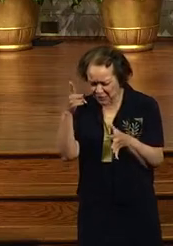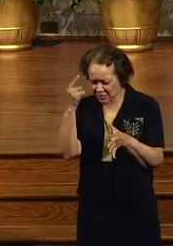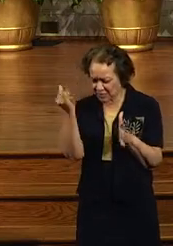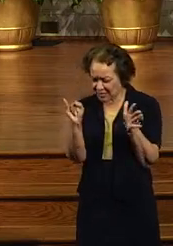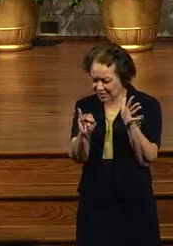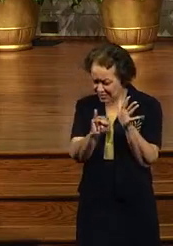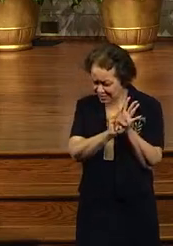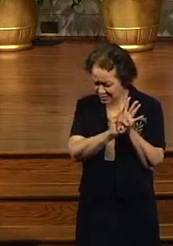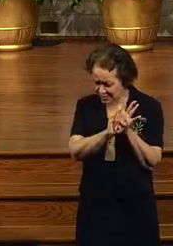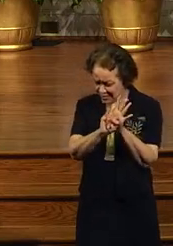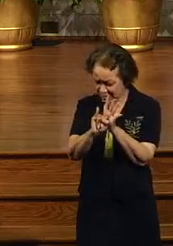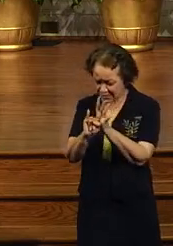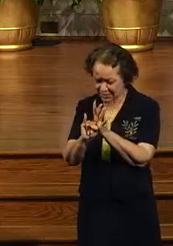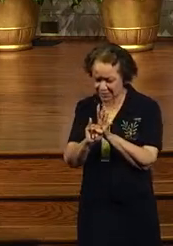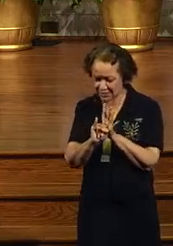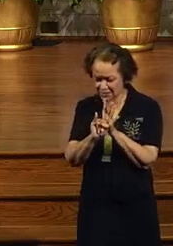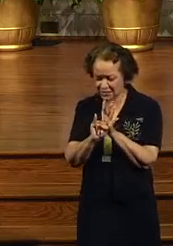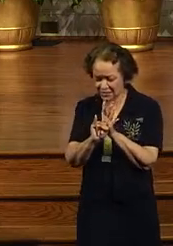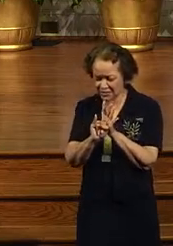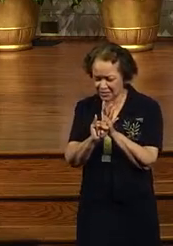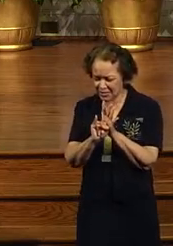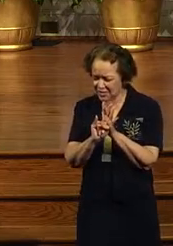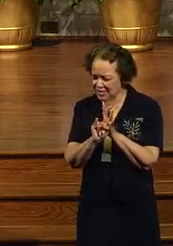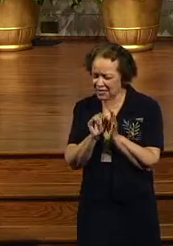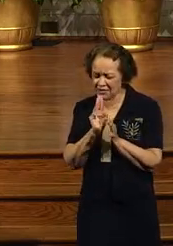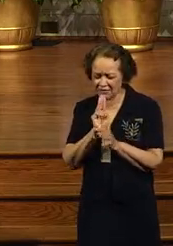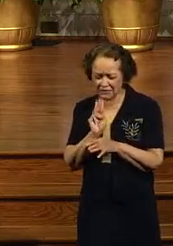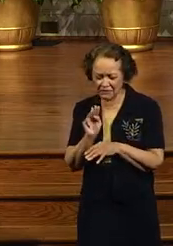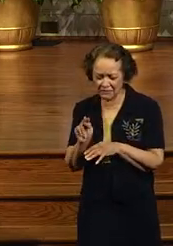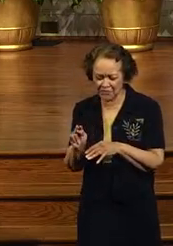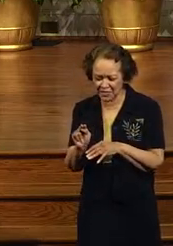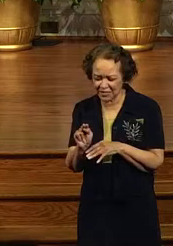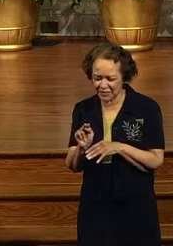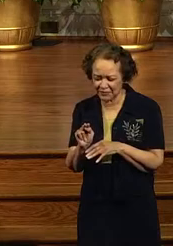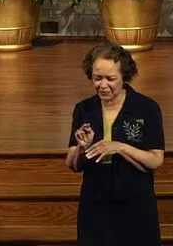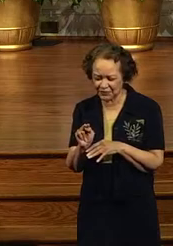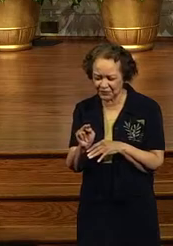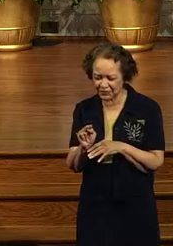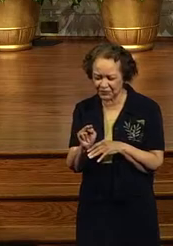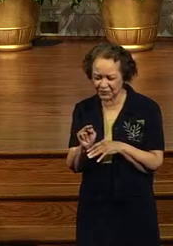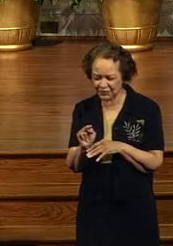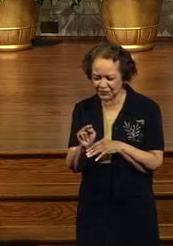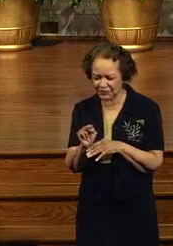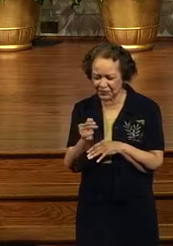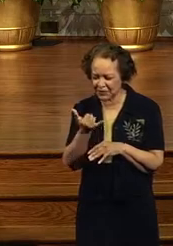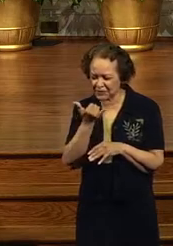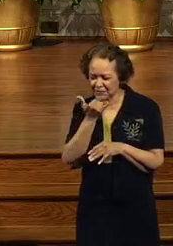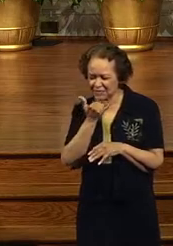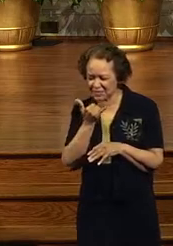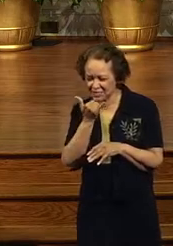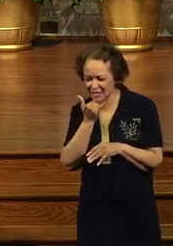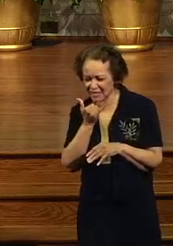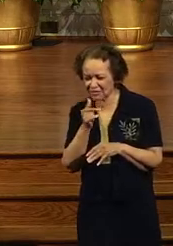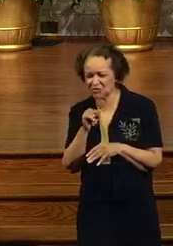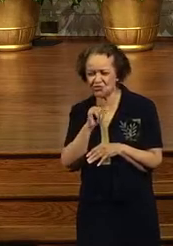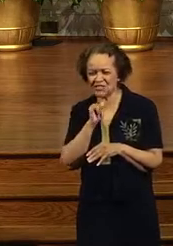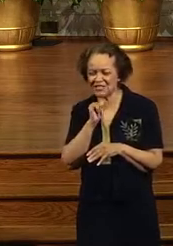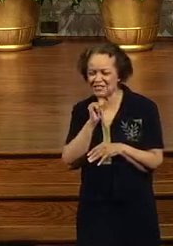identity has been mistaken. Because you're